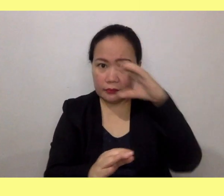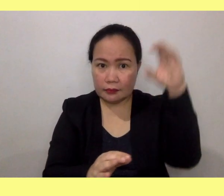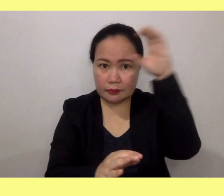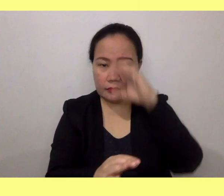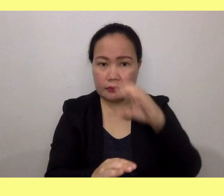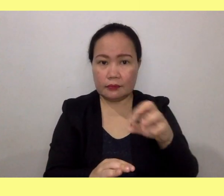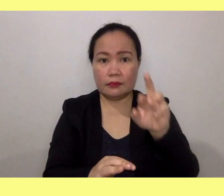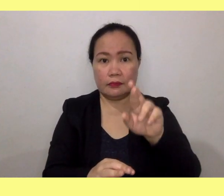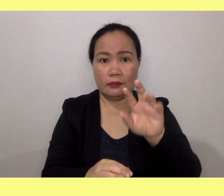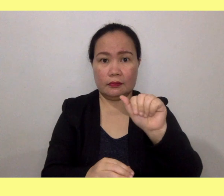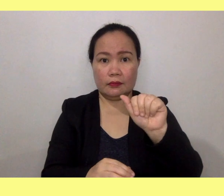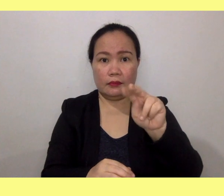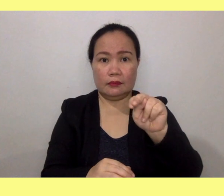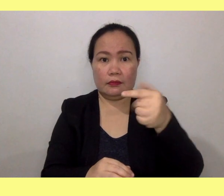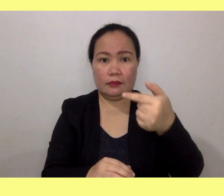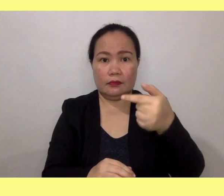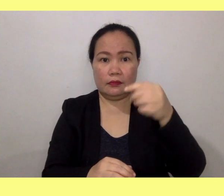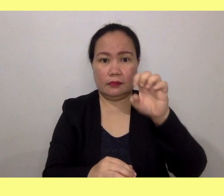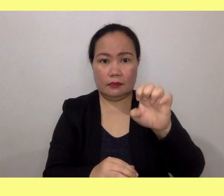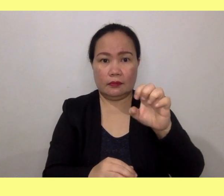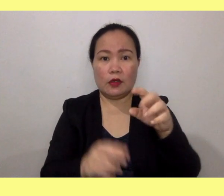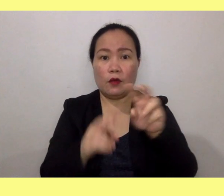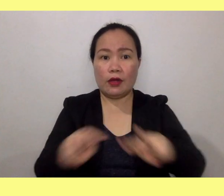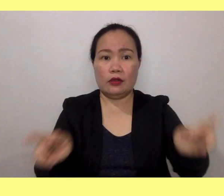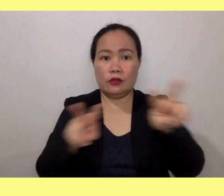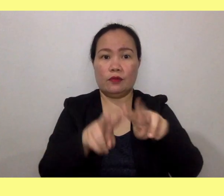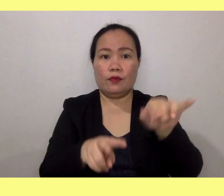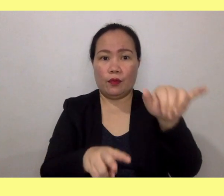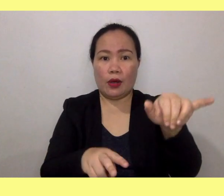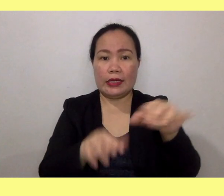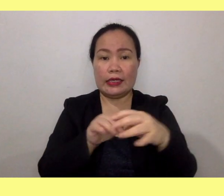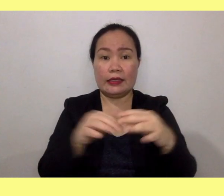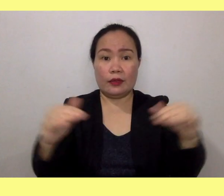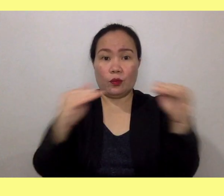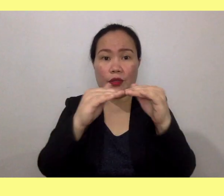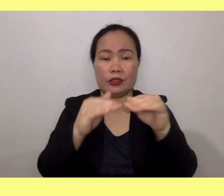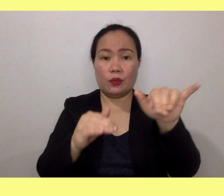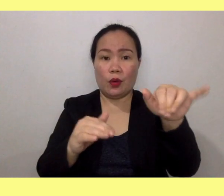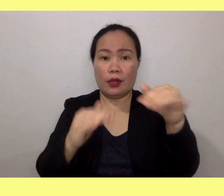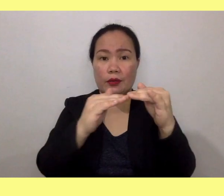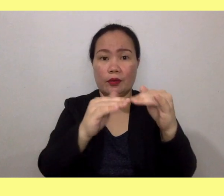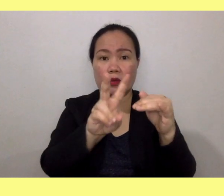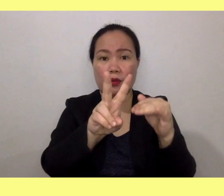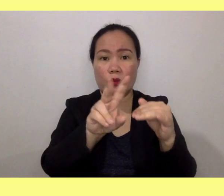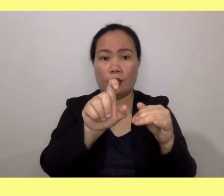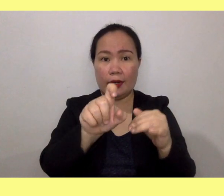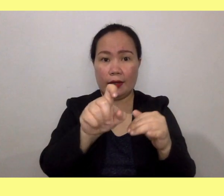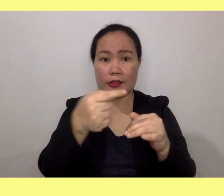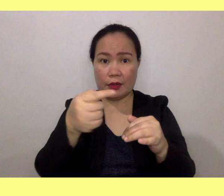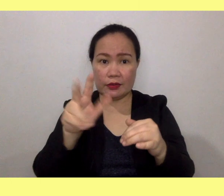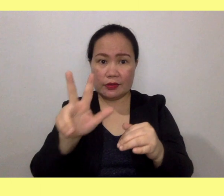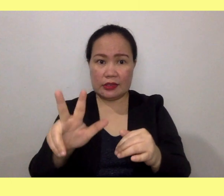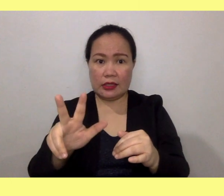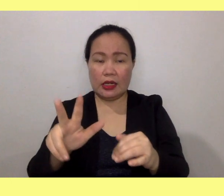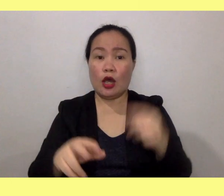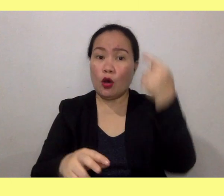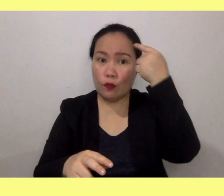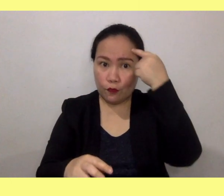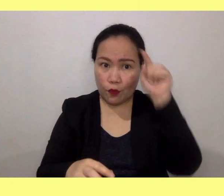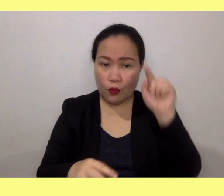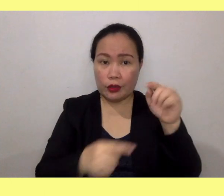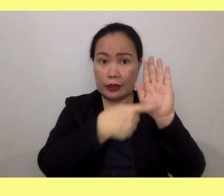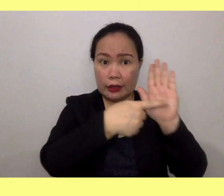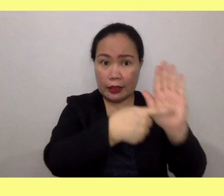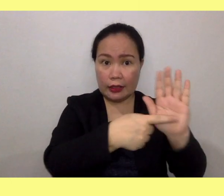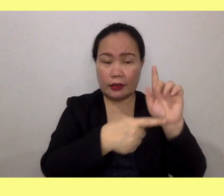range of values of y in the equation y is equal to 2x minus 3 for x is greater than negative